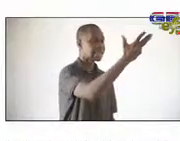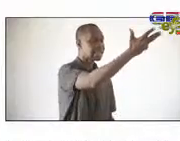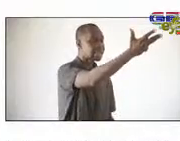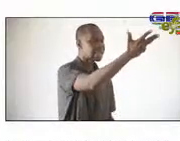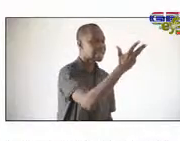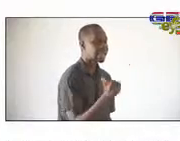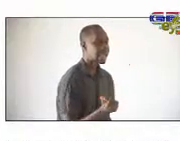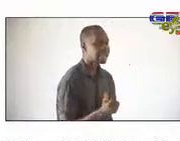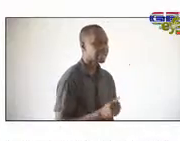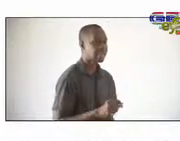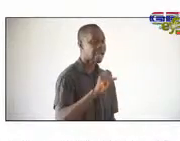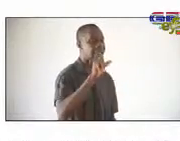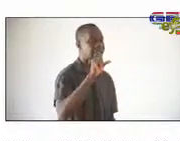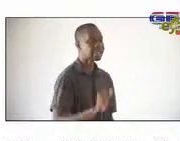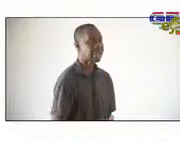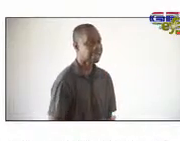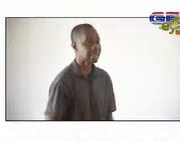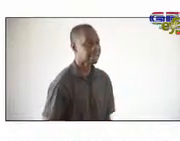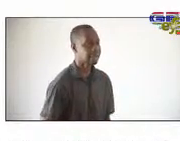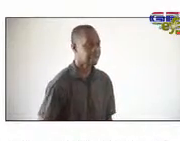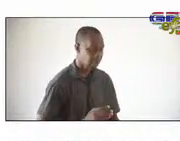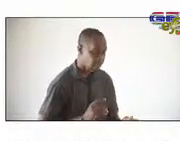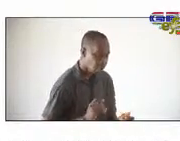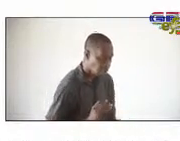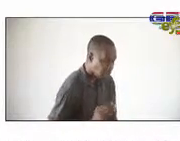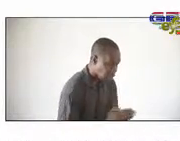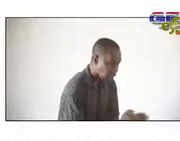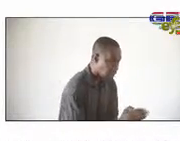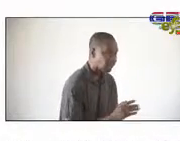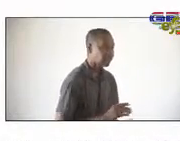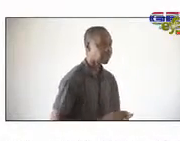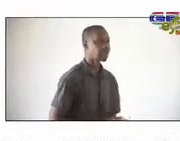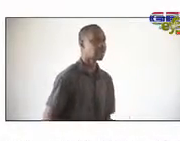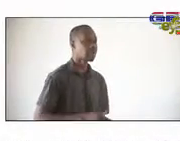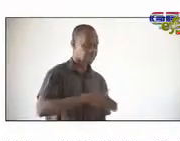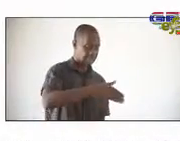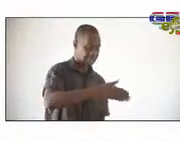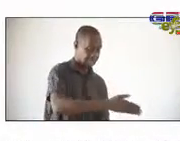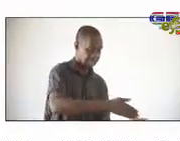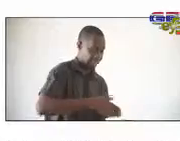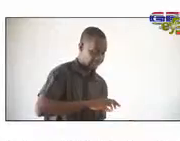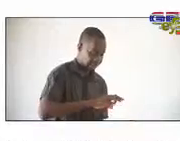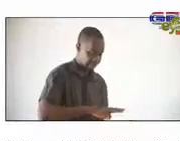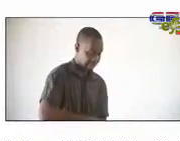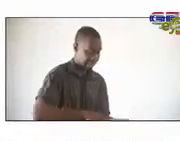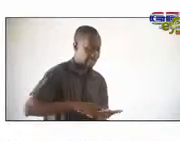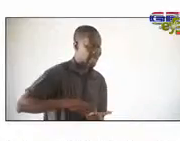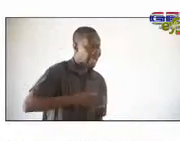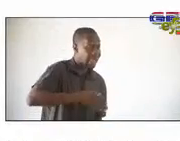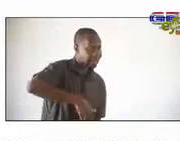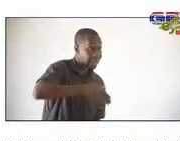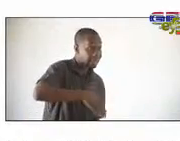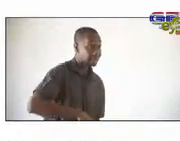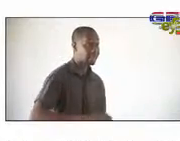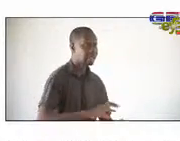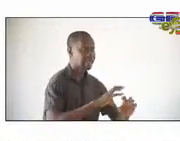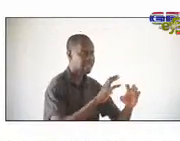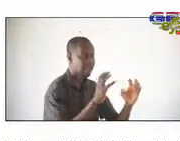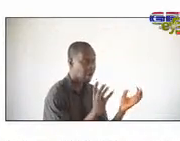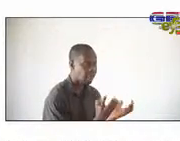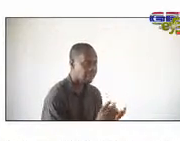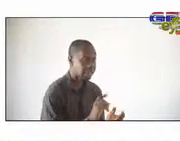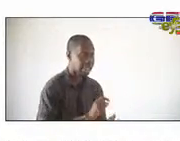example. Then we move to the recipient address. In every official letter, it